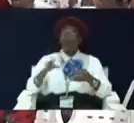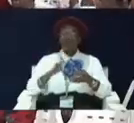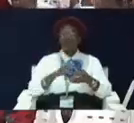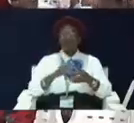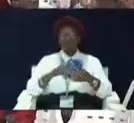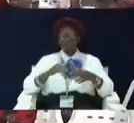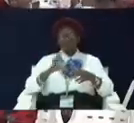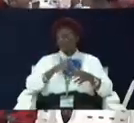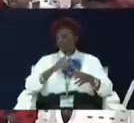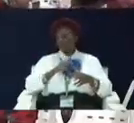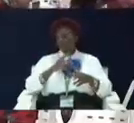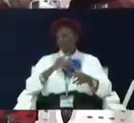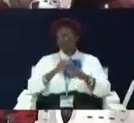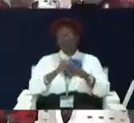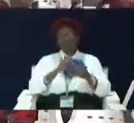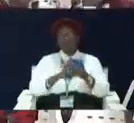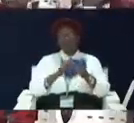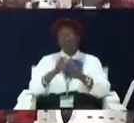Amen.